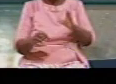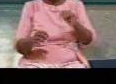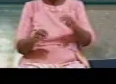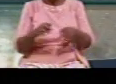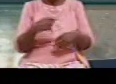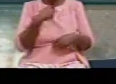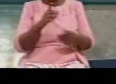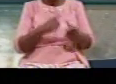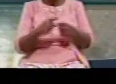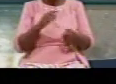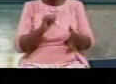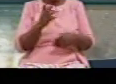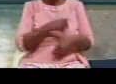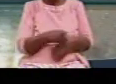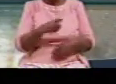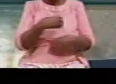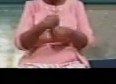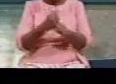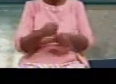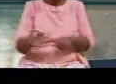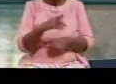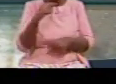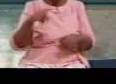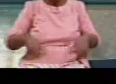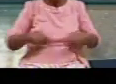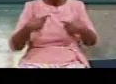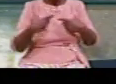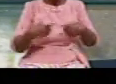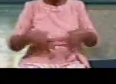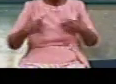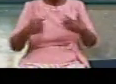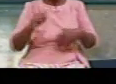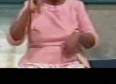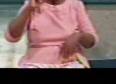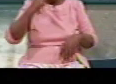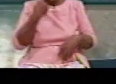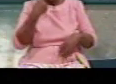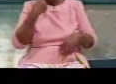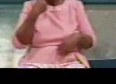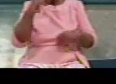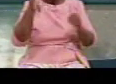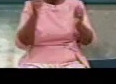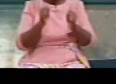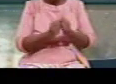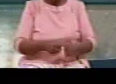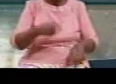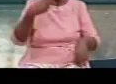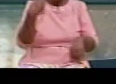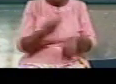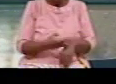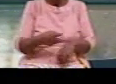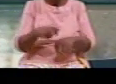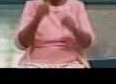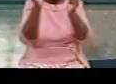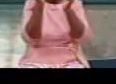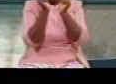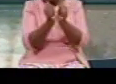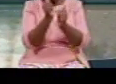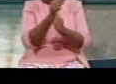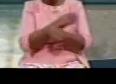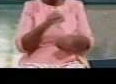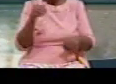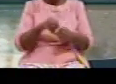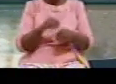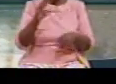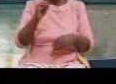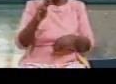made their lives bitter with hard bondage in mortar and in brick and in all manner of